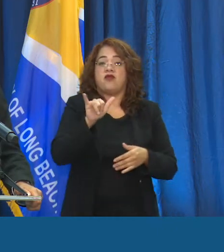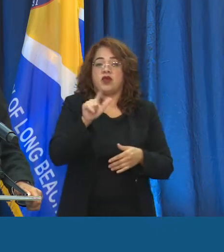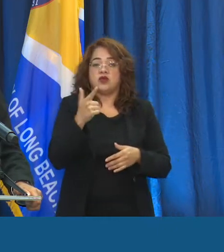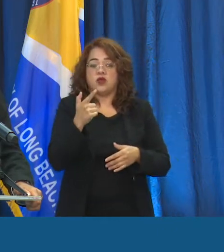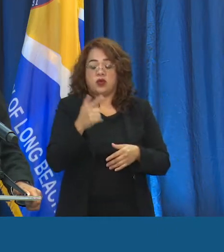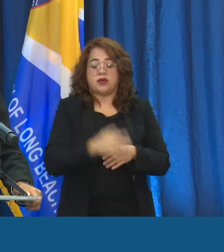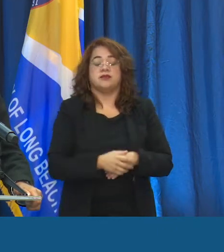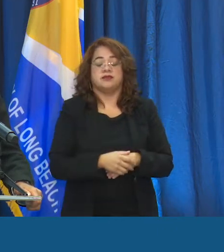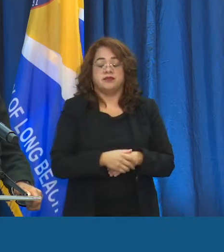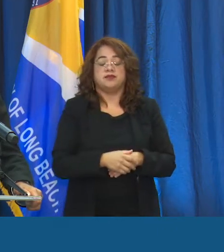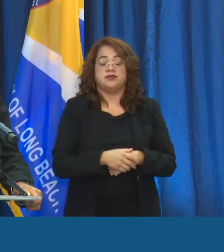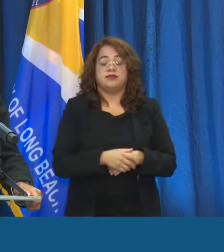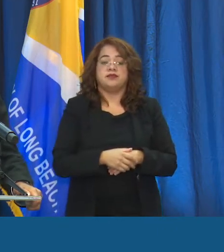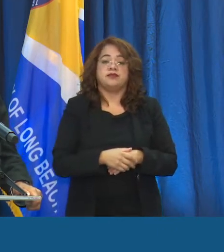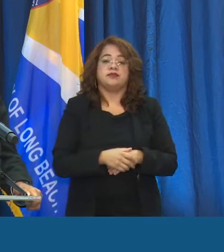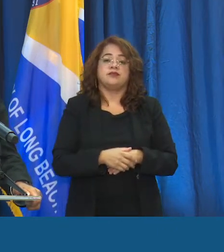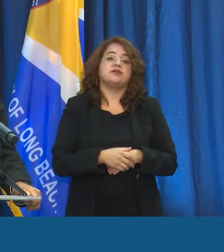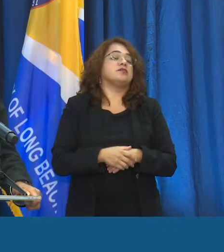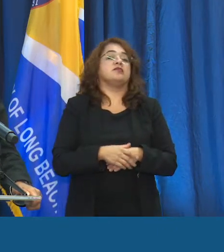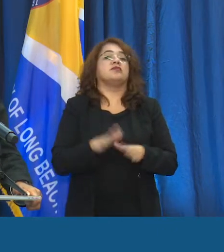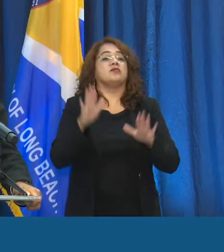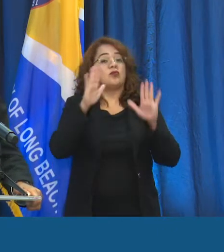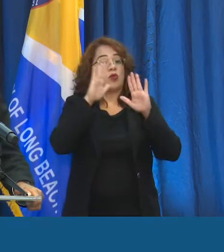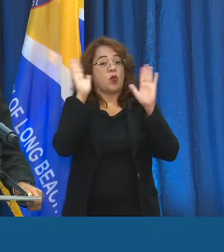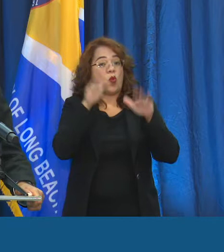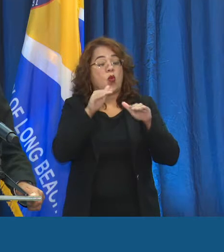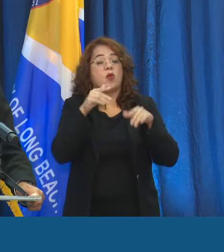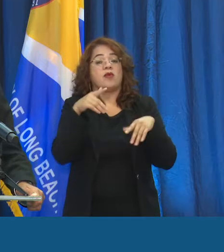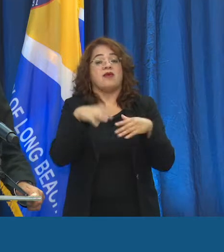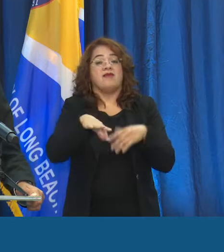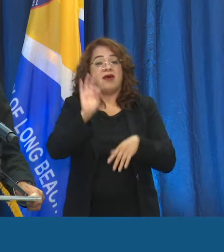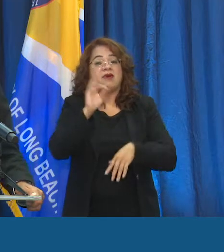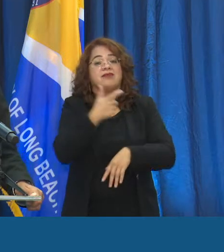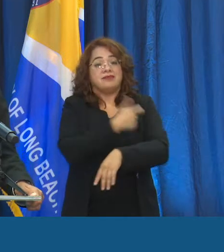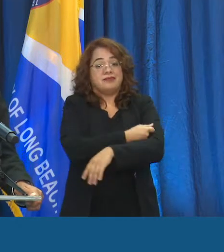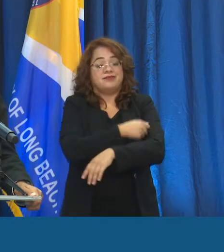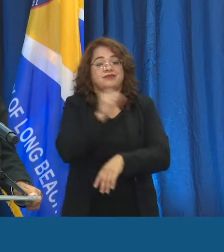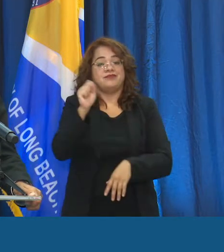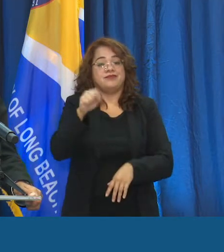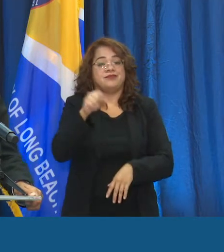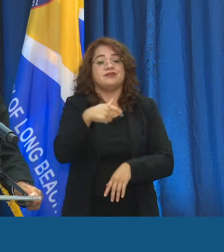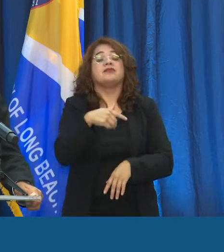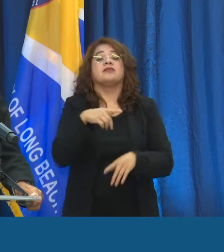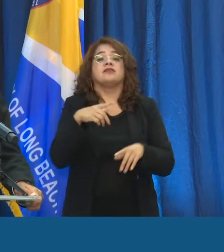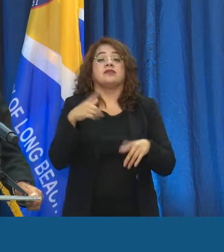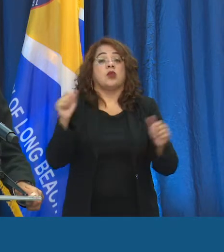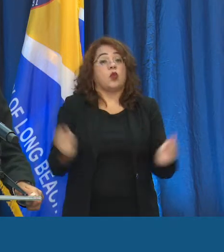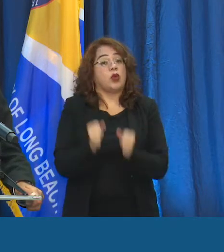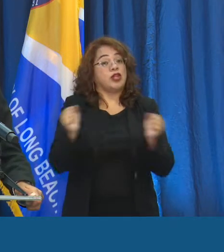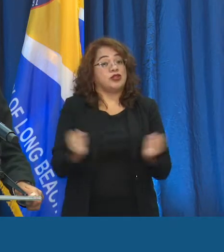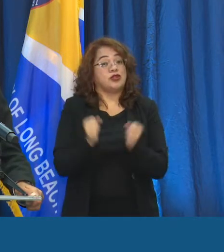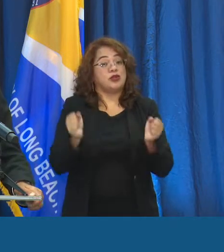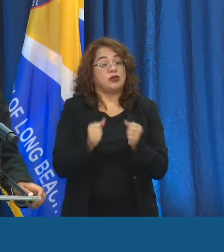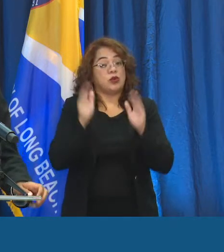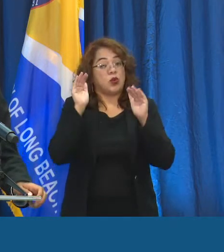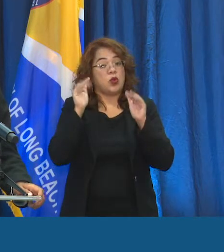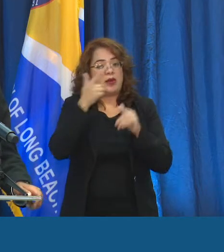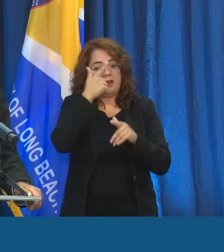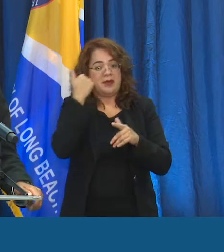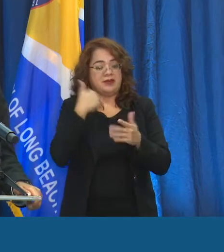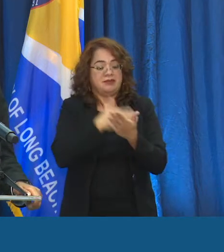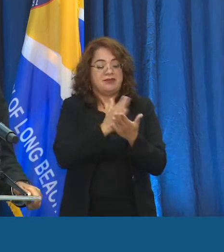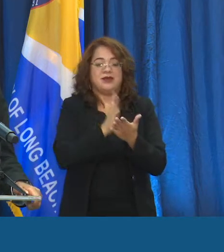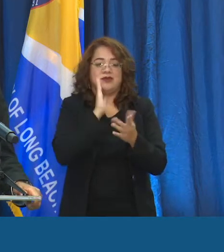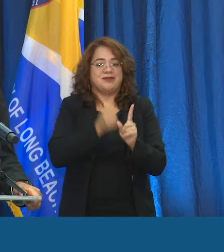move into this next year's budget as we hopefully find a vaccine come this winter. We know